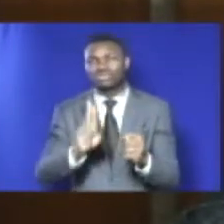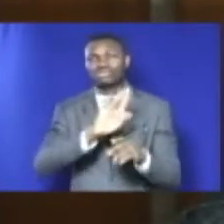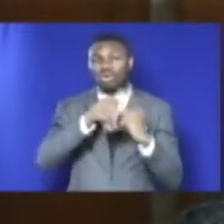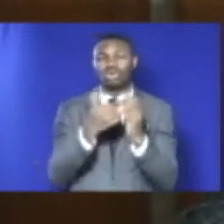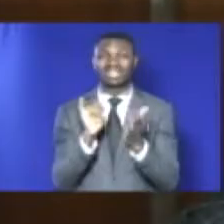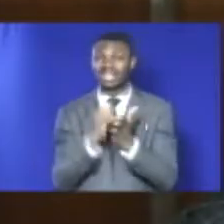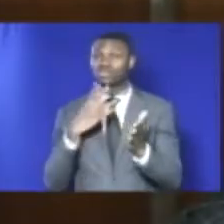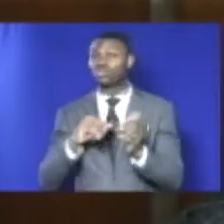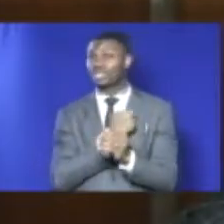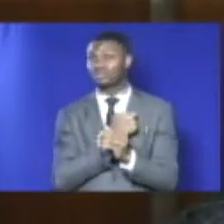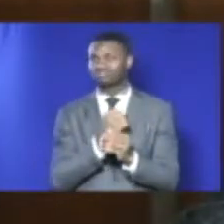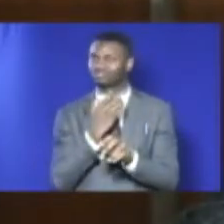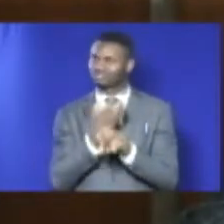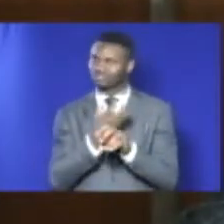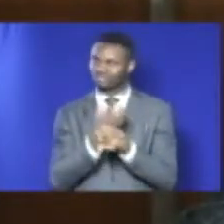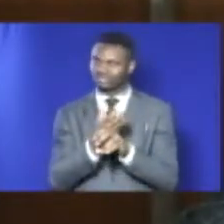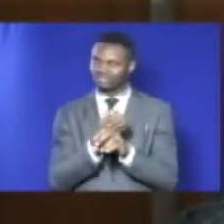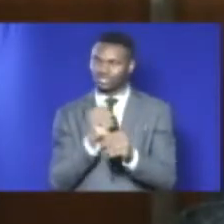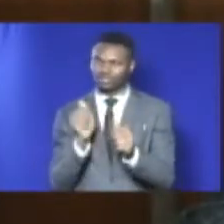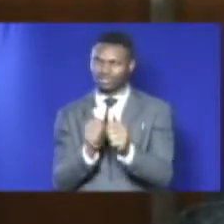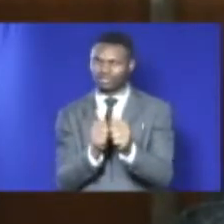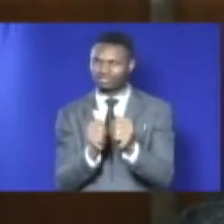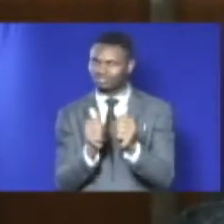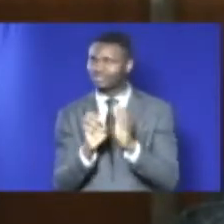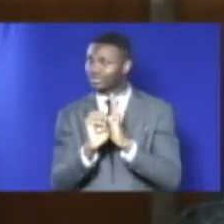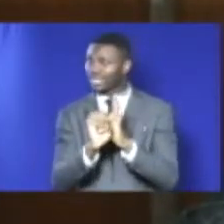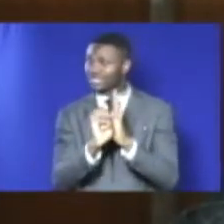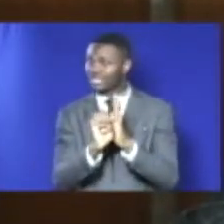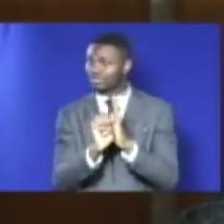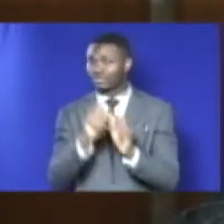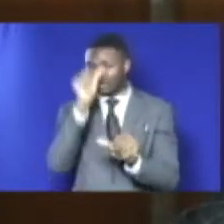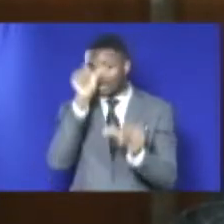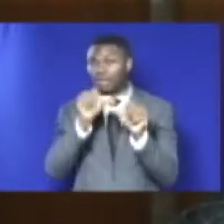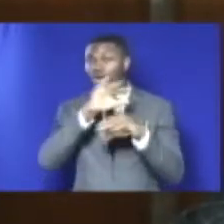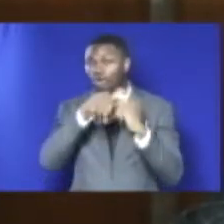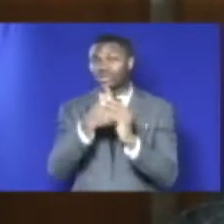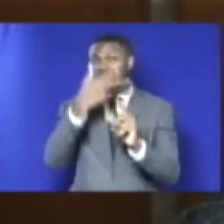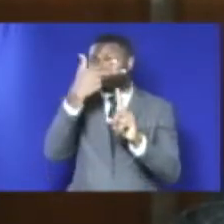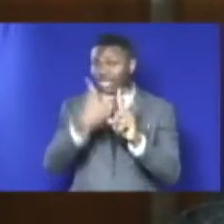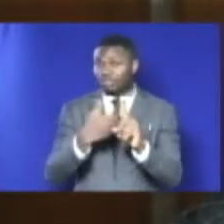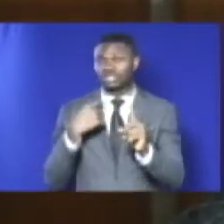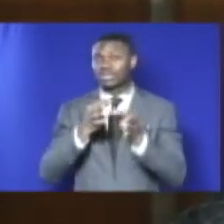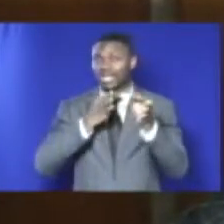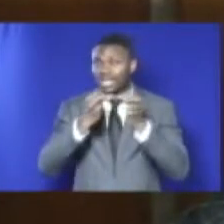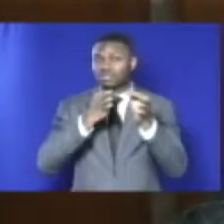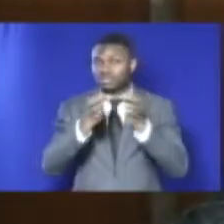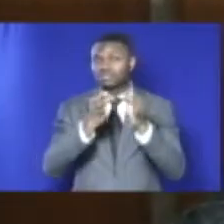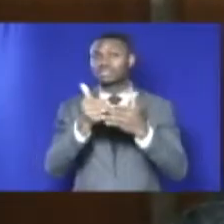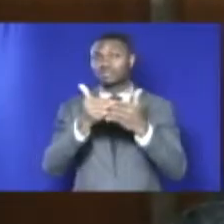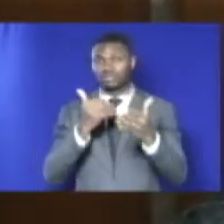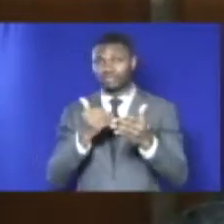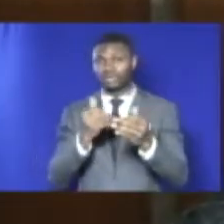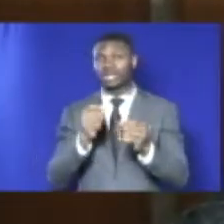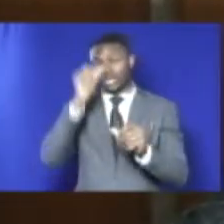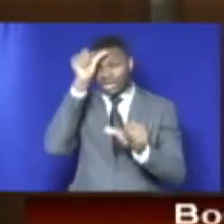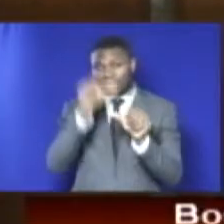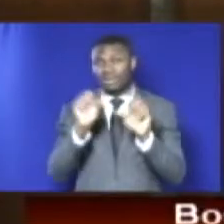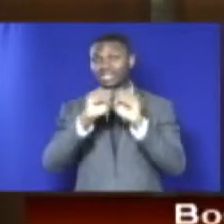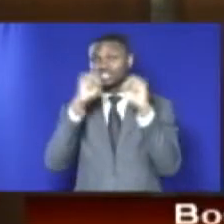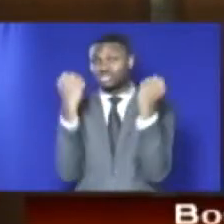What are the non-pharmaceutical interventions that we have pushed in the last 3 months? Is maintain social